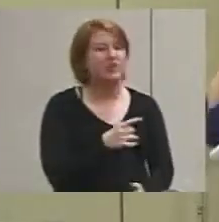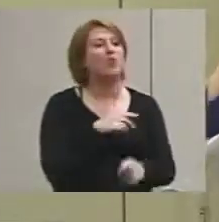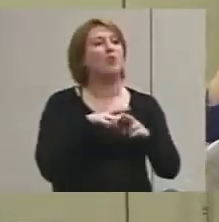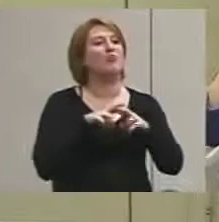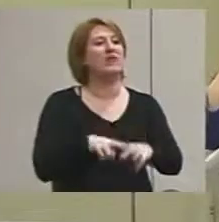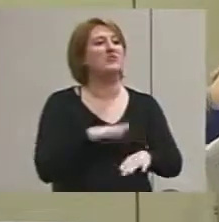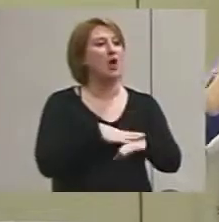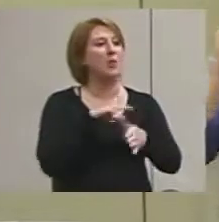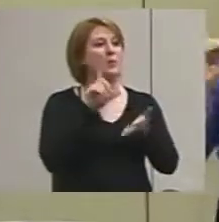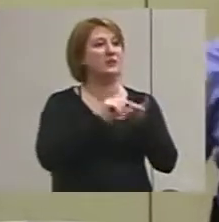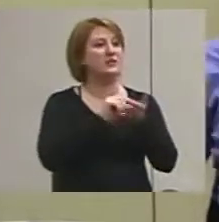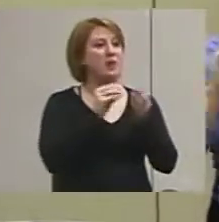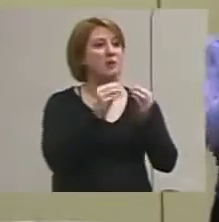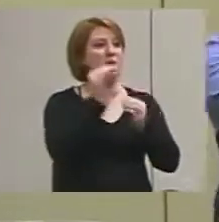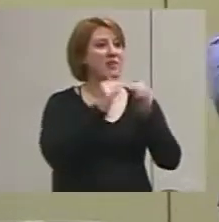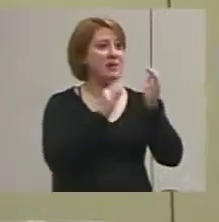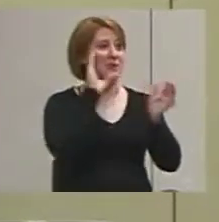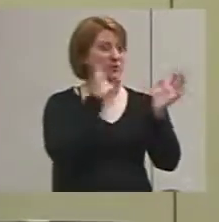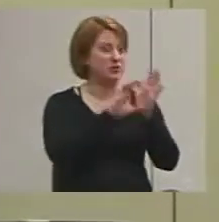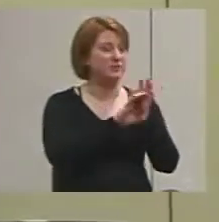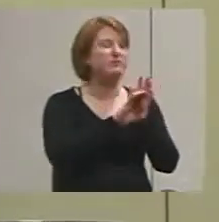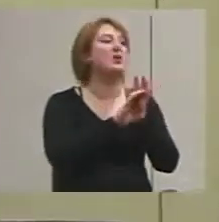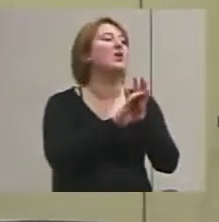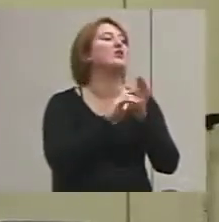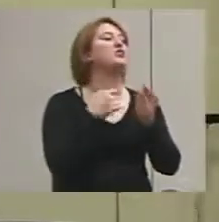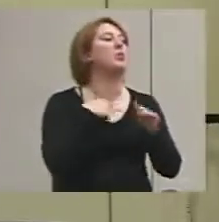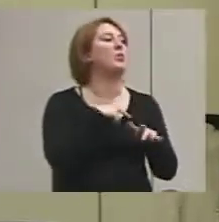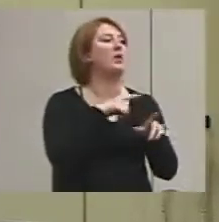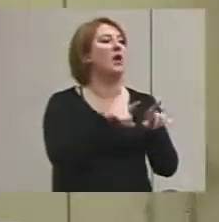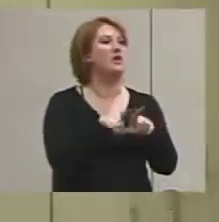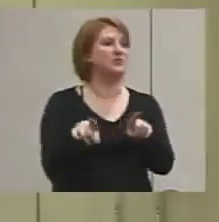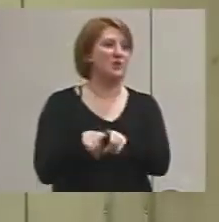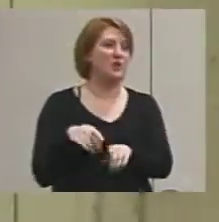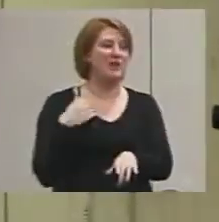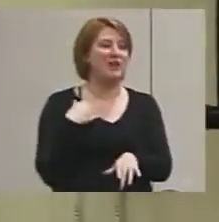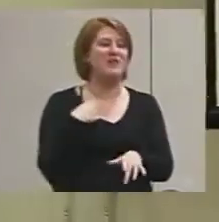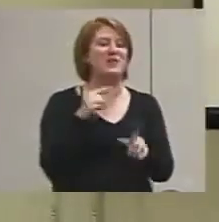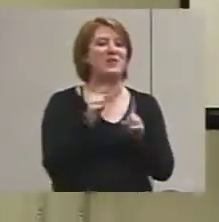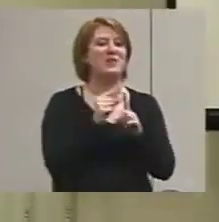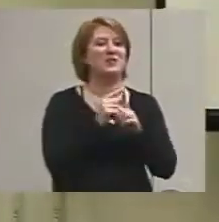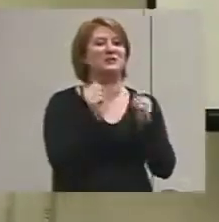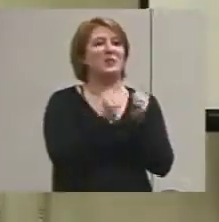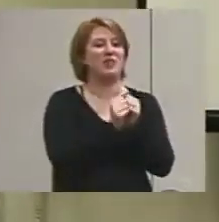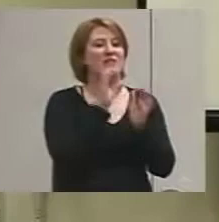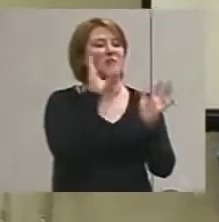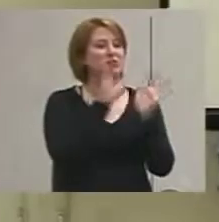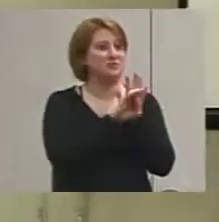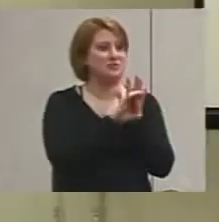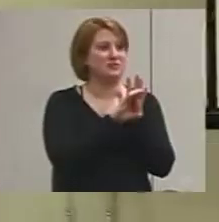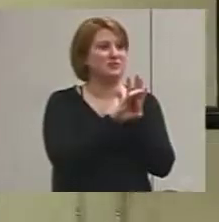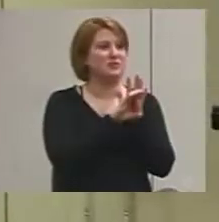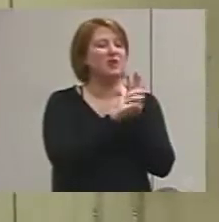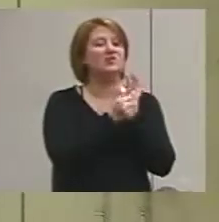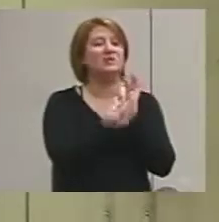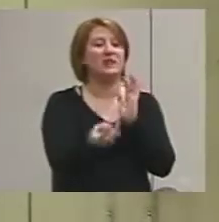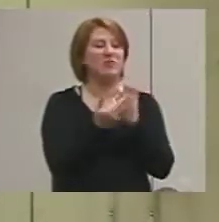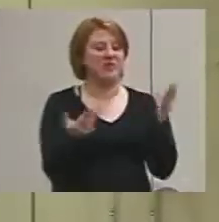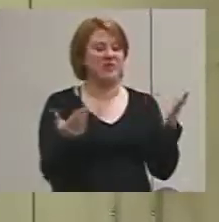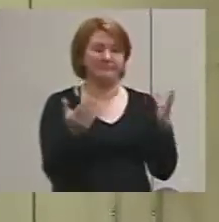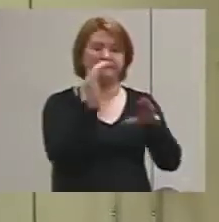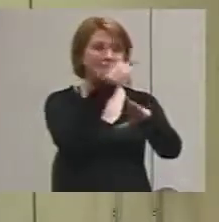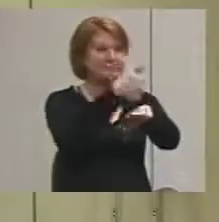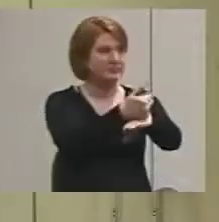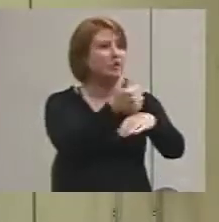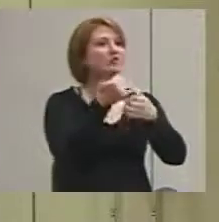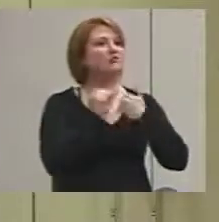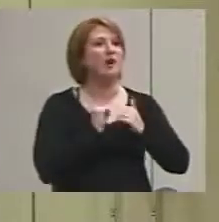print more than the picture. So also have the words with the pictures. So we put several things in place to try to